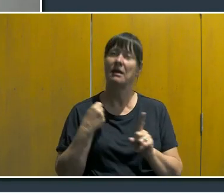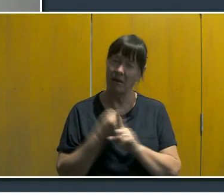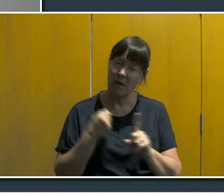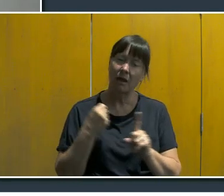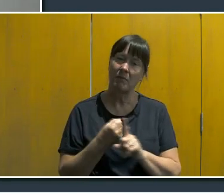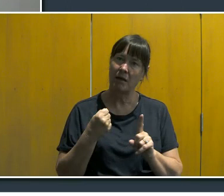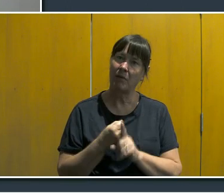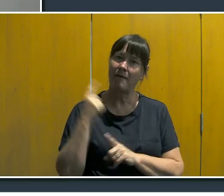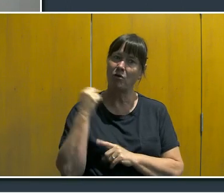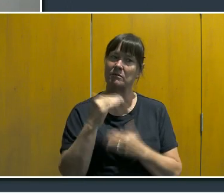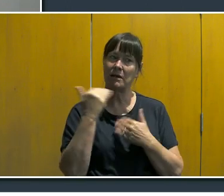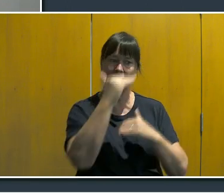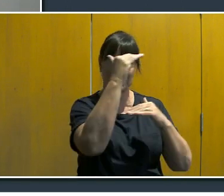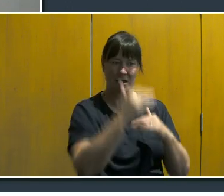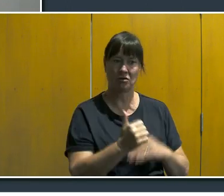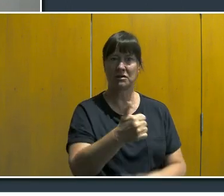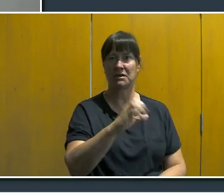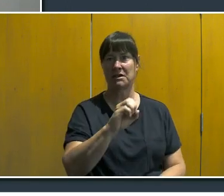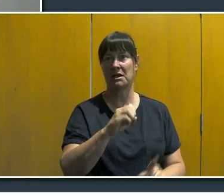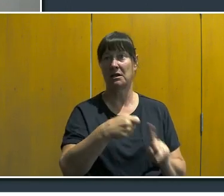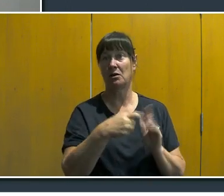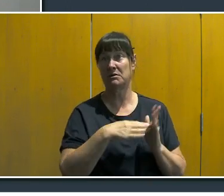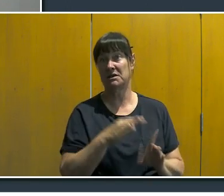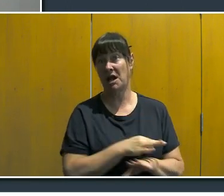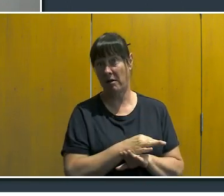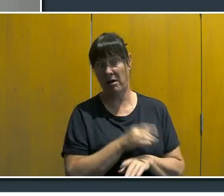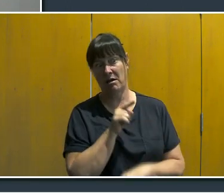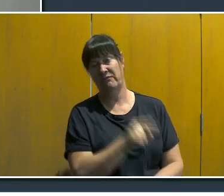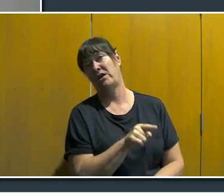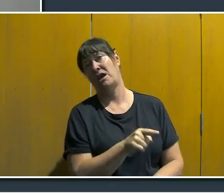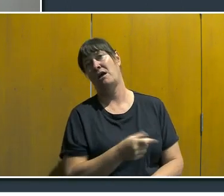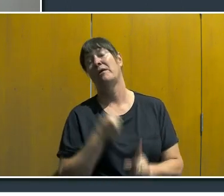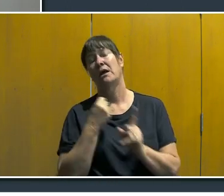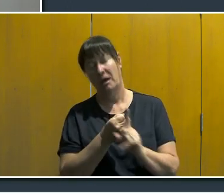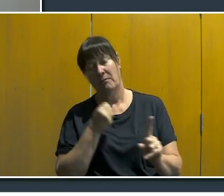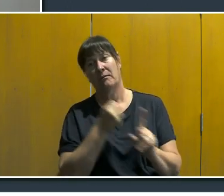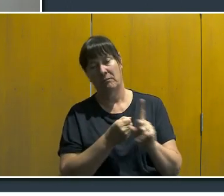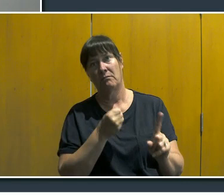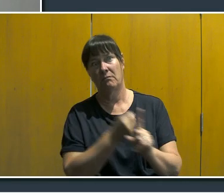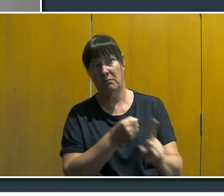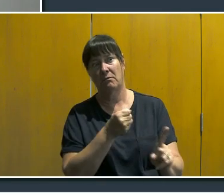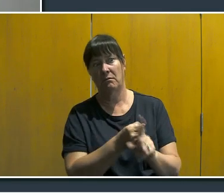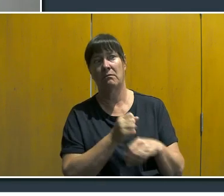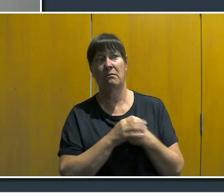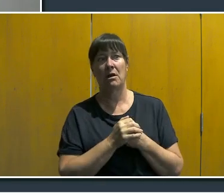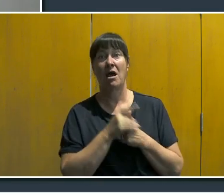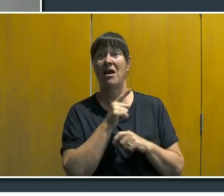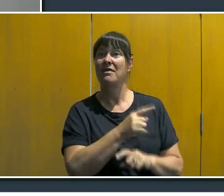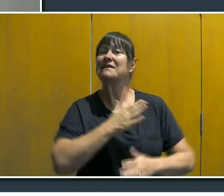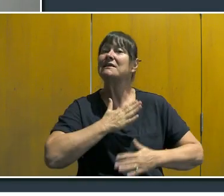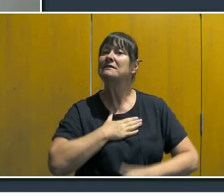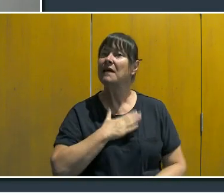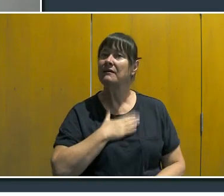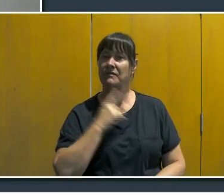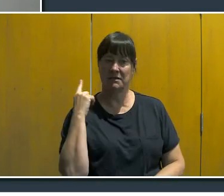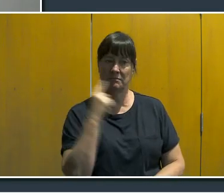to be dropped to 60 kilometres per hour, which is the rated safe speed